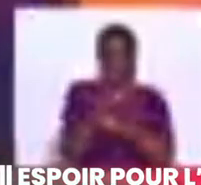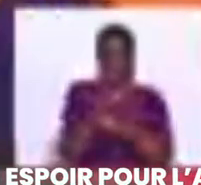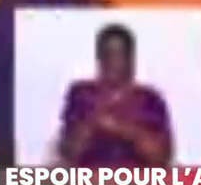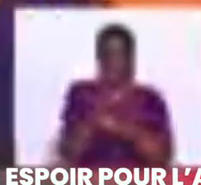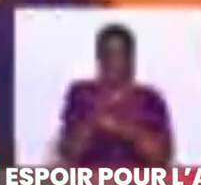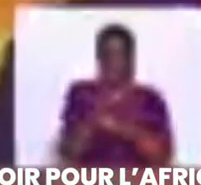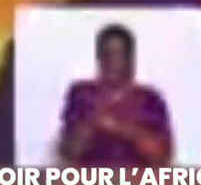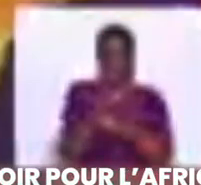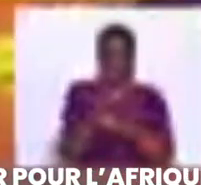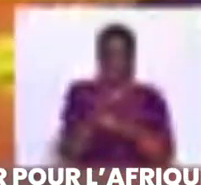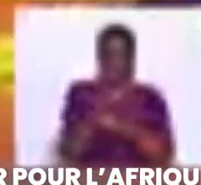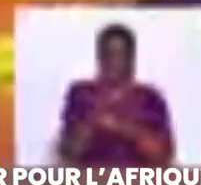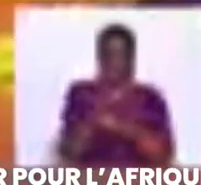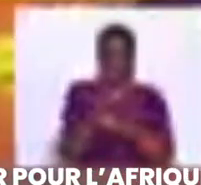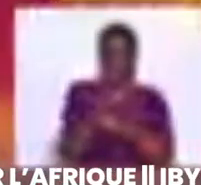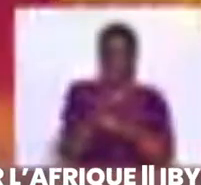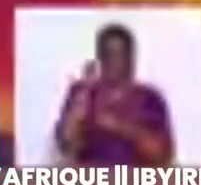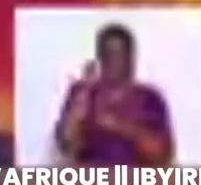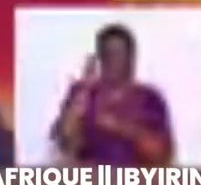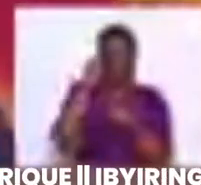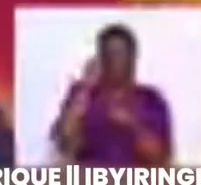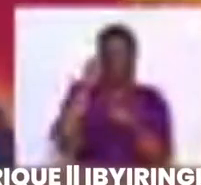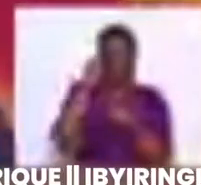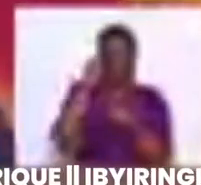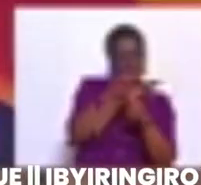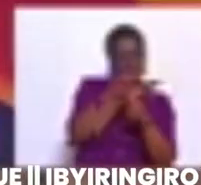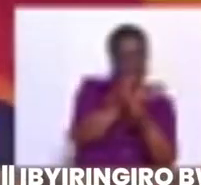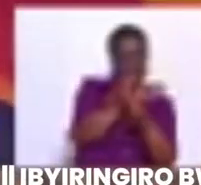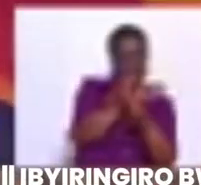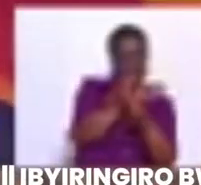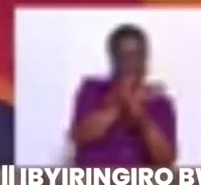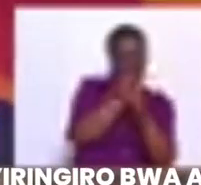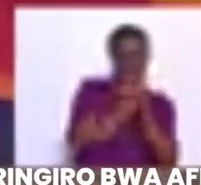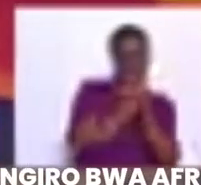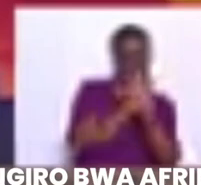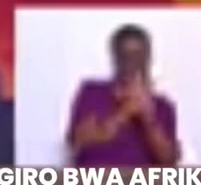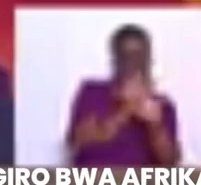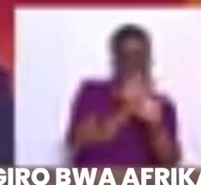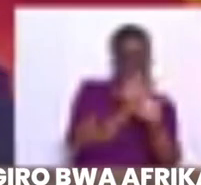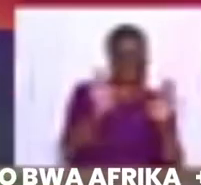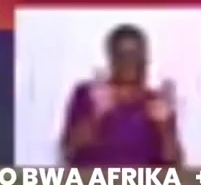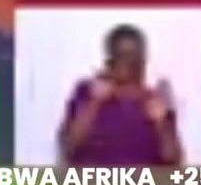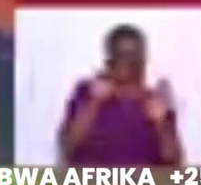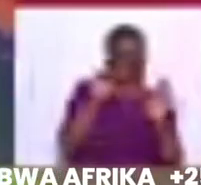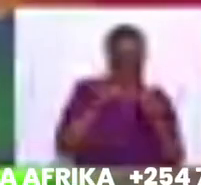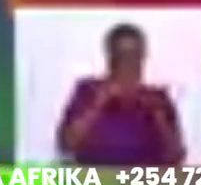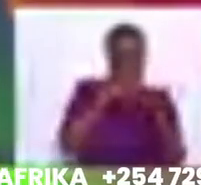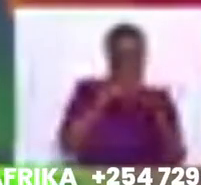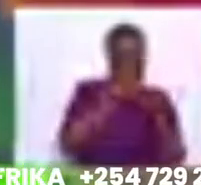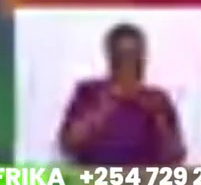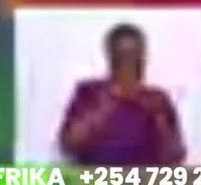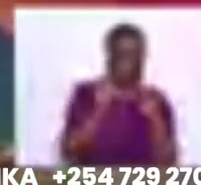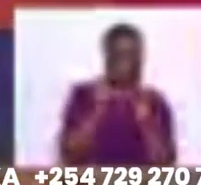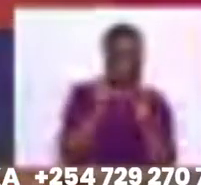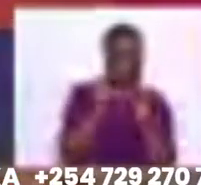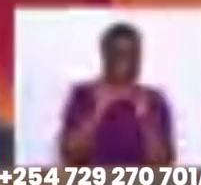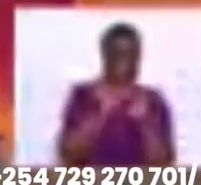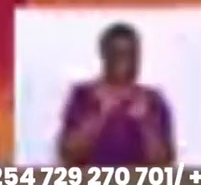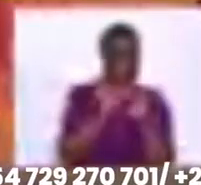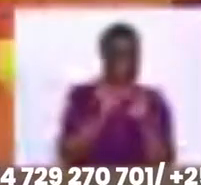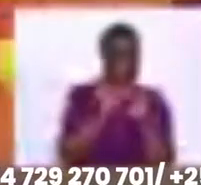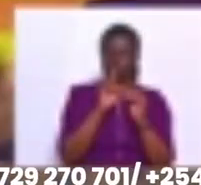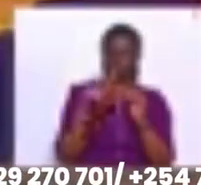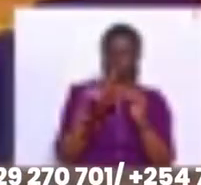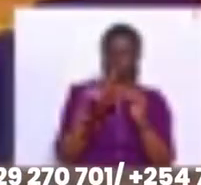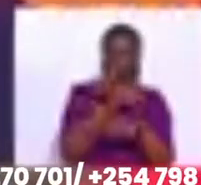be presumptuous to think, I'm just going to do it by prayer. I don't need any other help. So I would always say